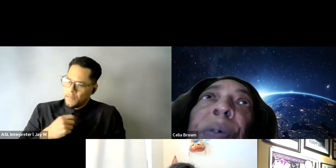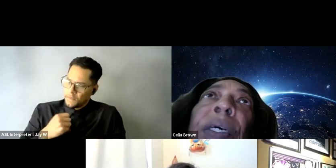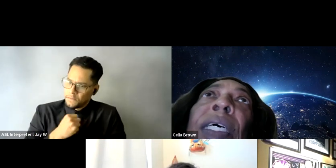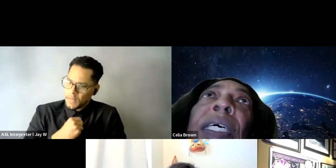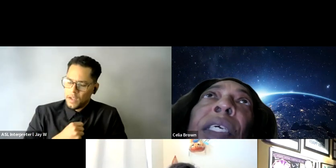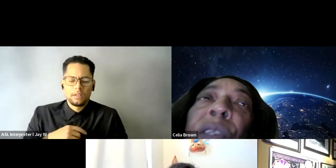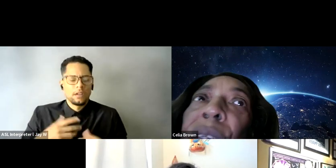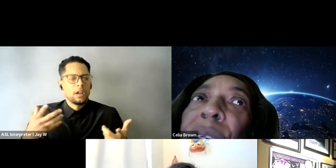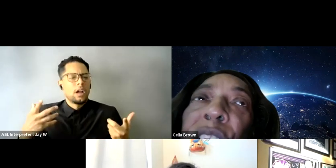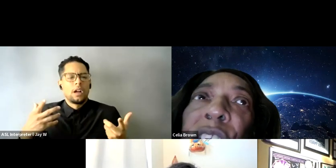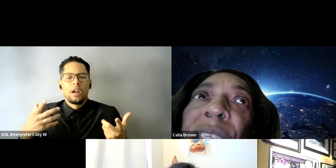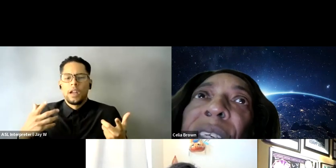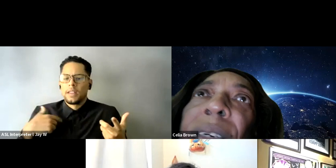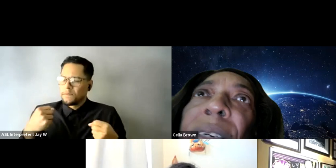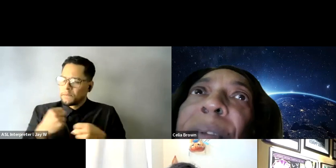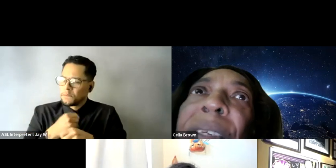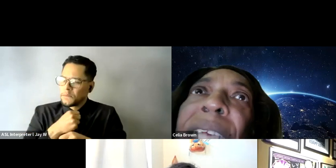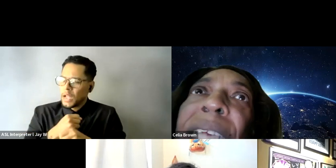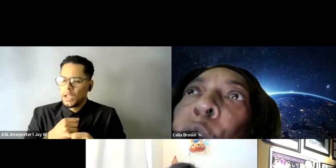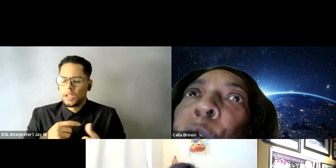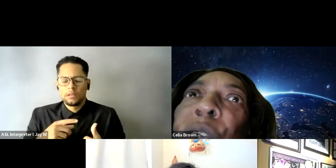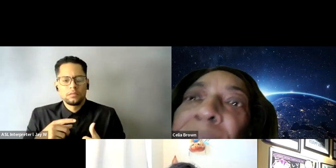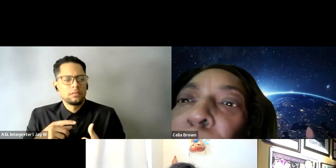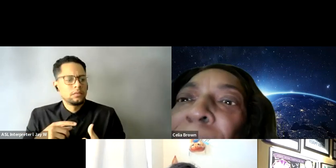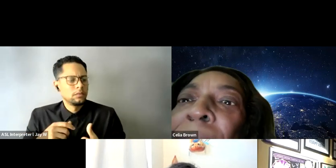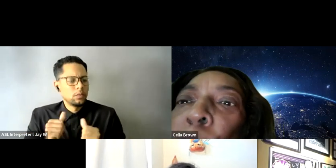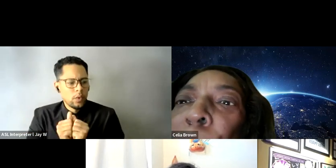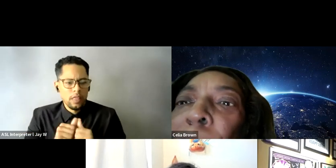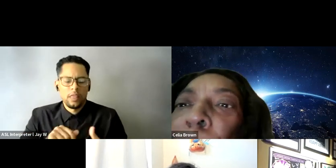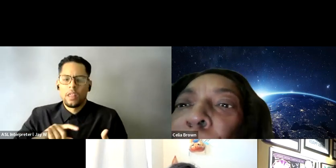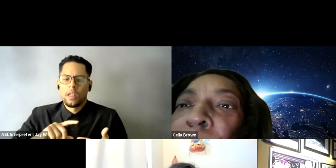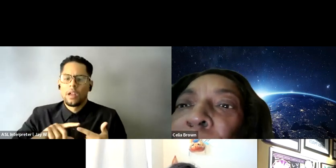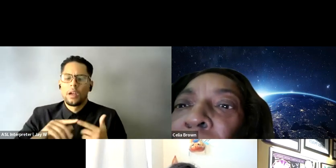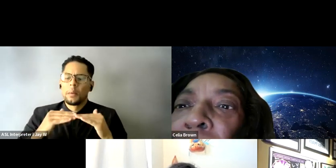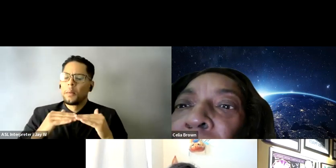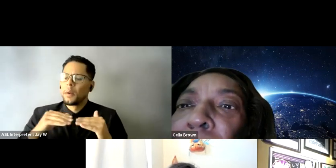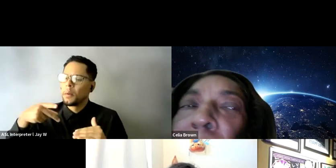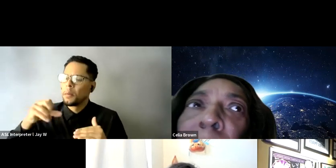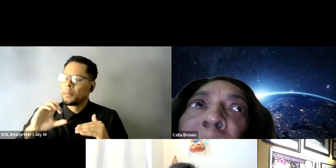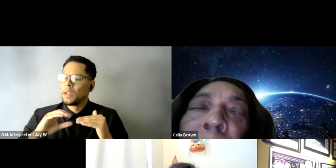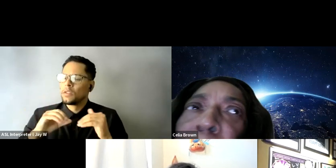through just saying words that empower people,